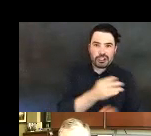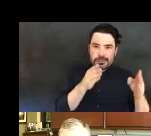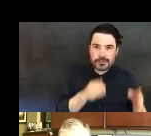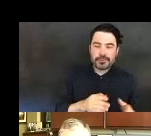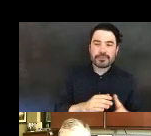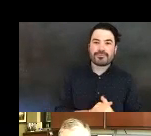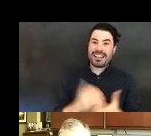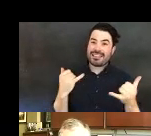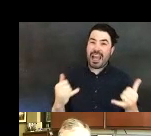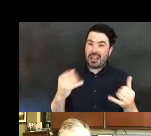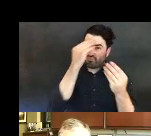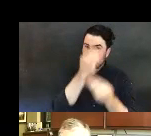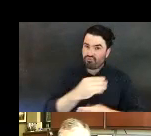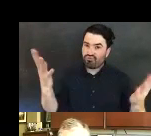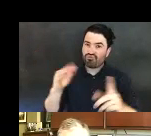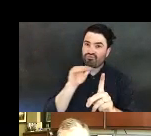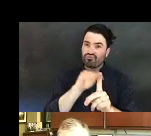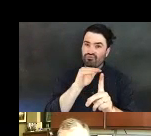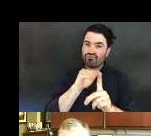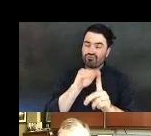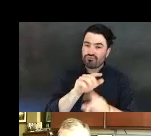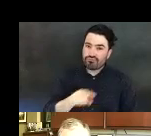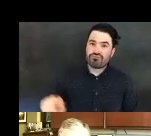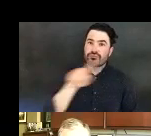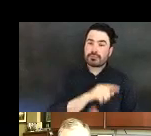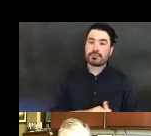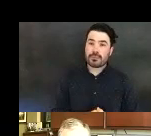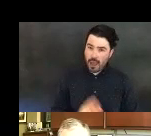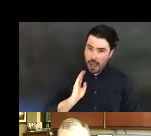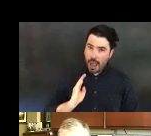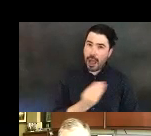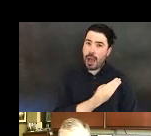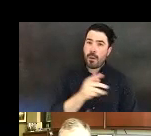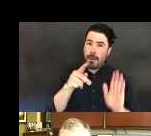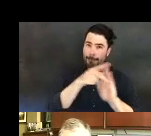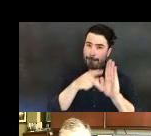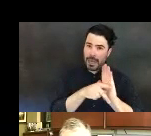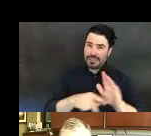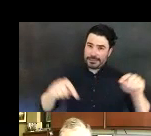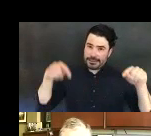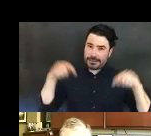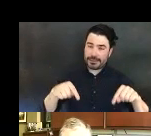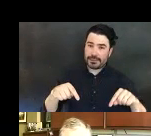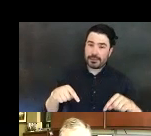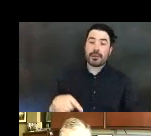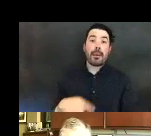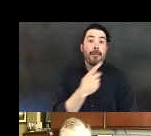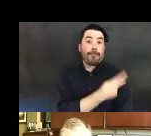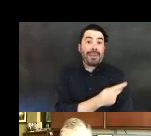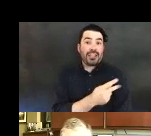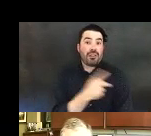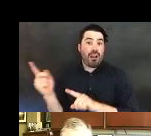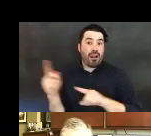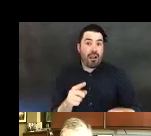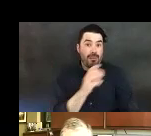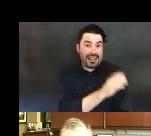and reminder for people that this is our policy here. We will provide patients in our ambulatory care settings